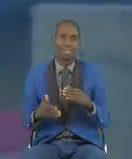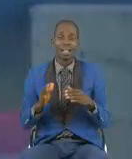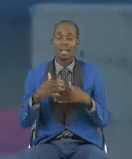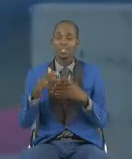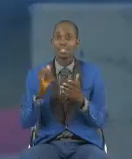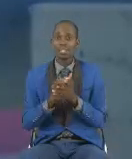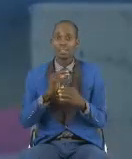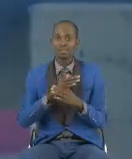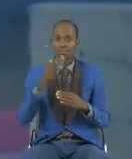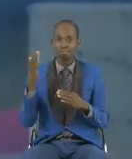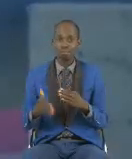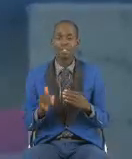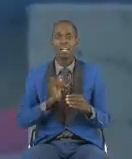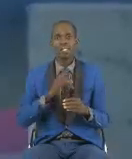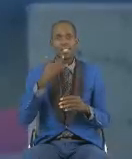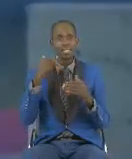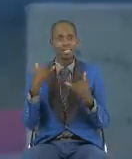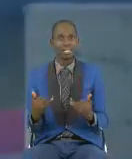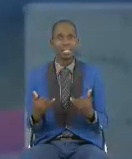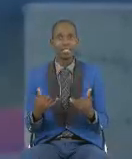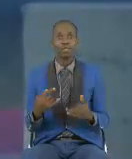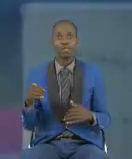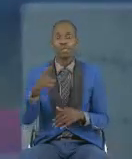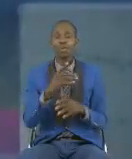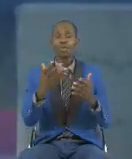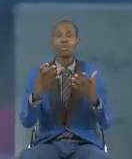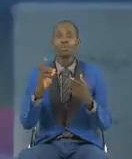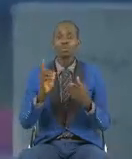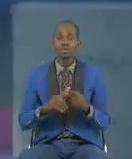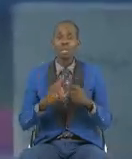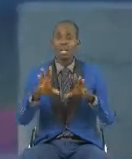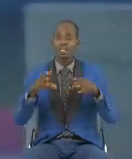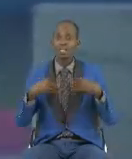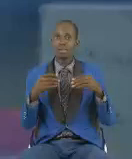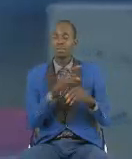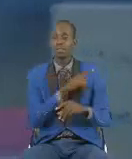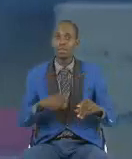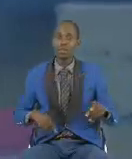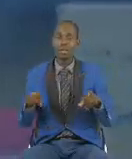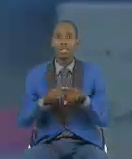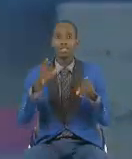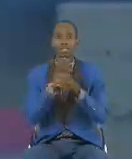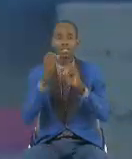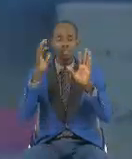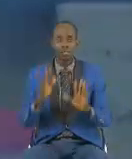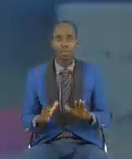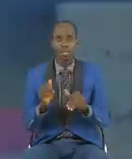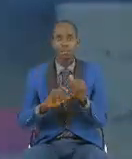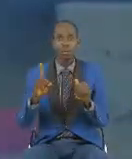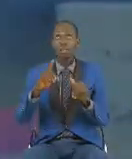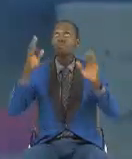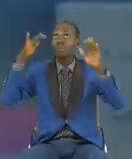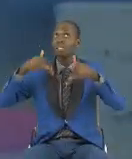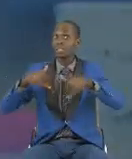I said, now, you want to receive the Lord as your personal Savior? Anywhere you are and the rain was falling, raise up